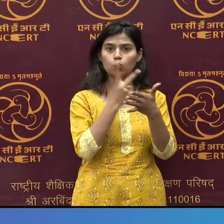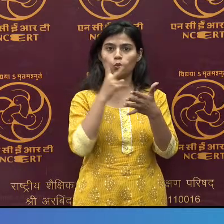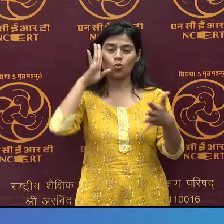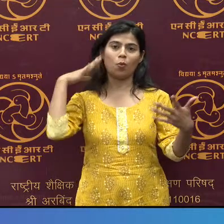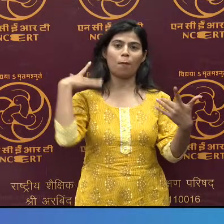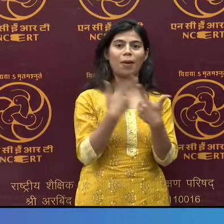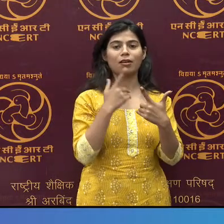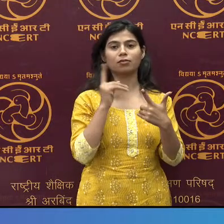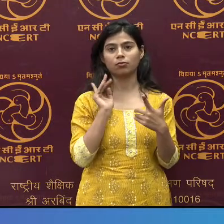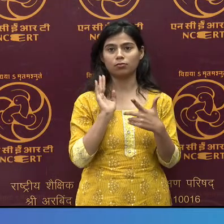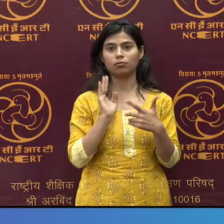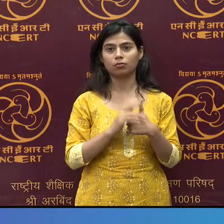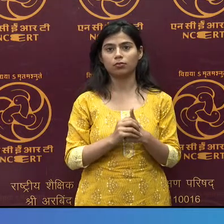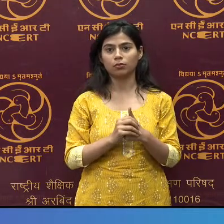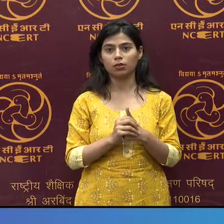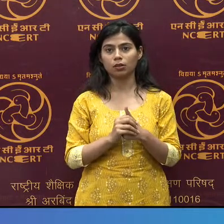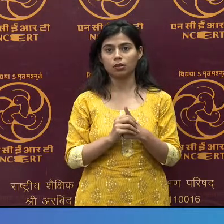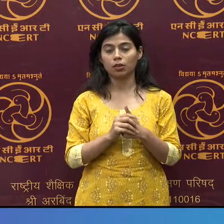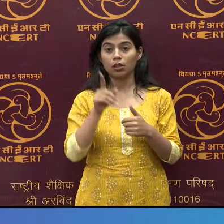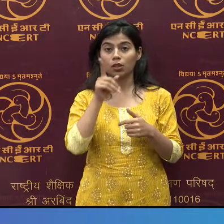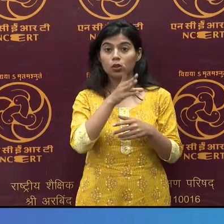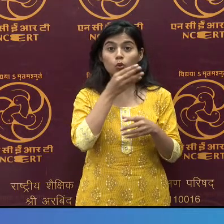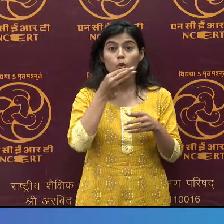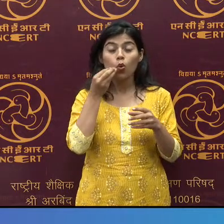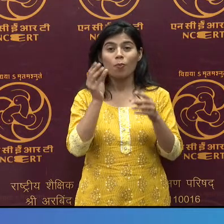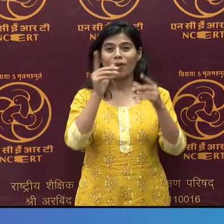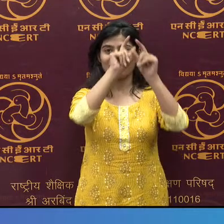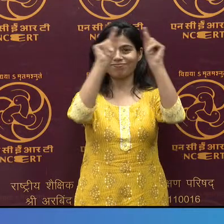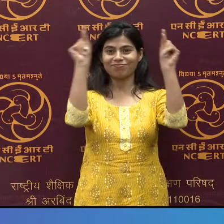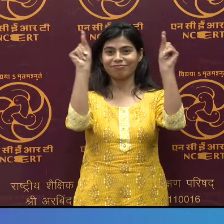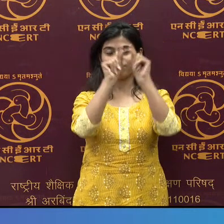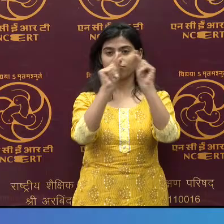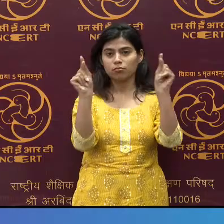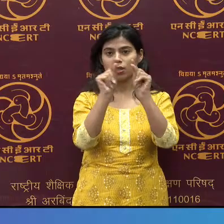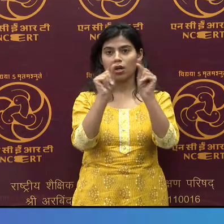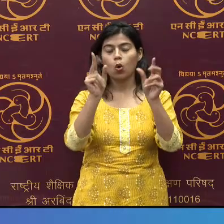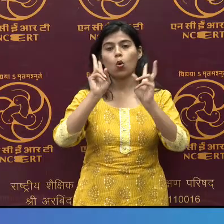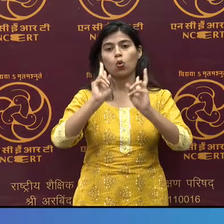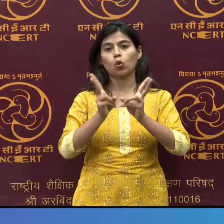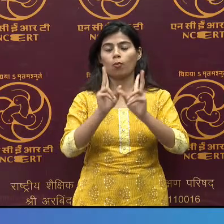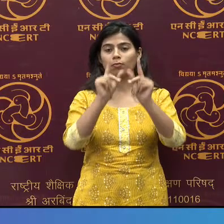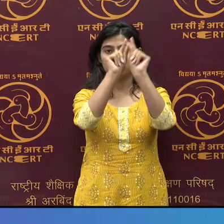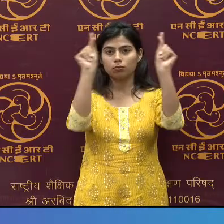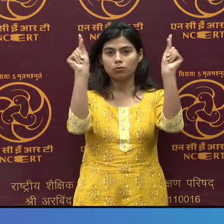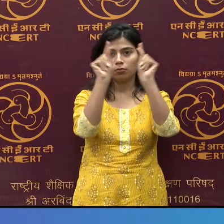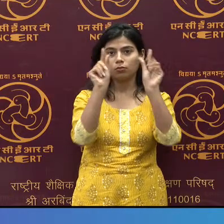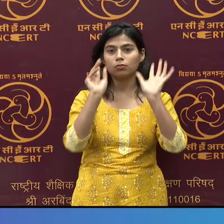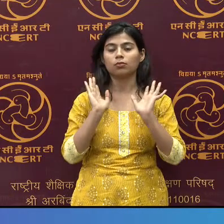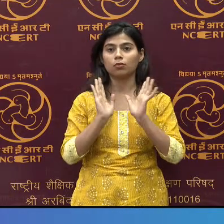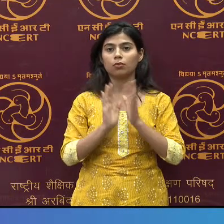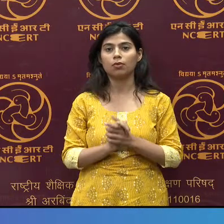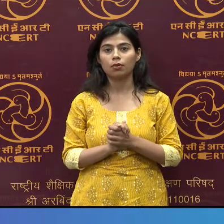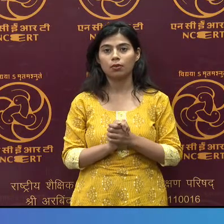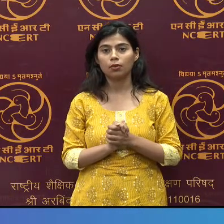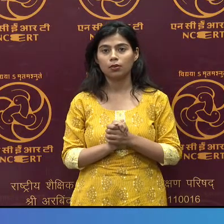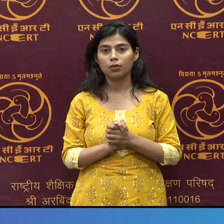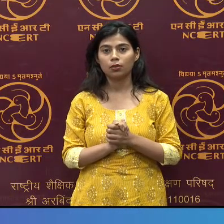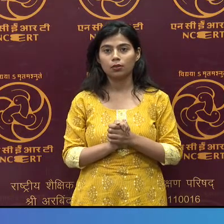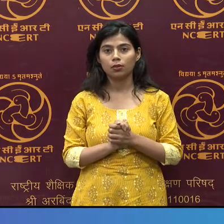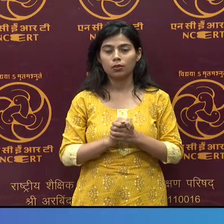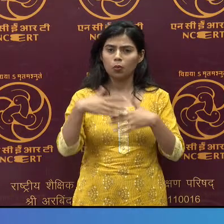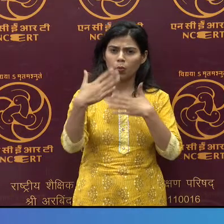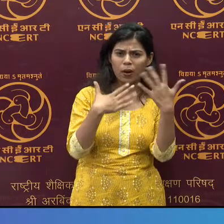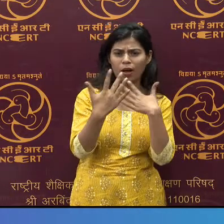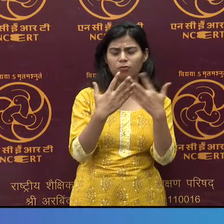content, you should have some common headers which will create order in terms of whatever